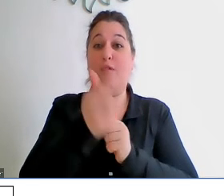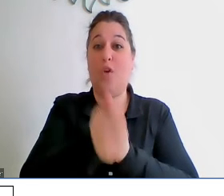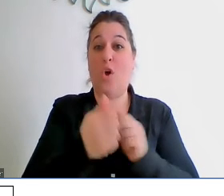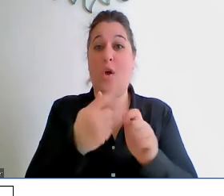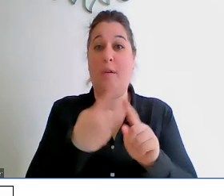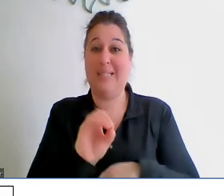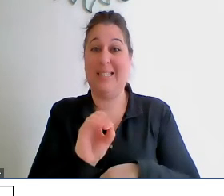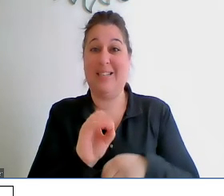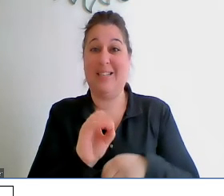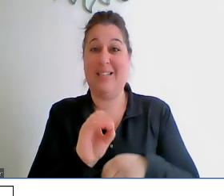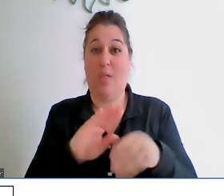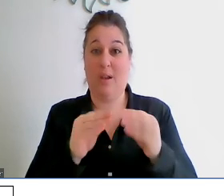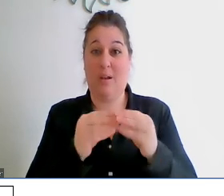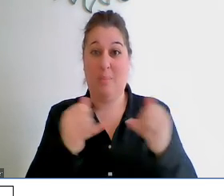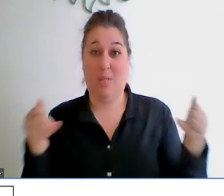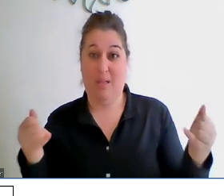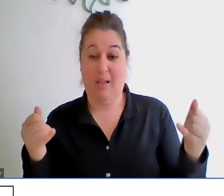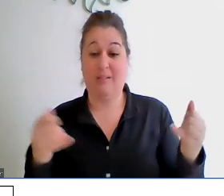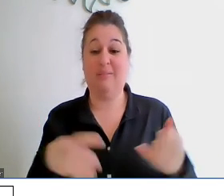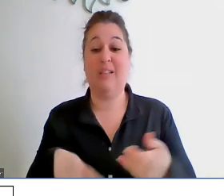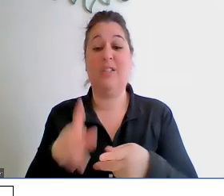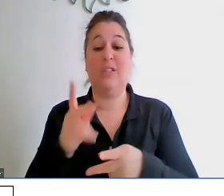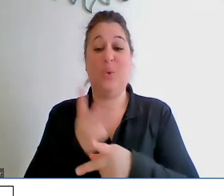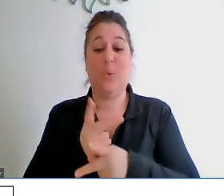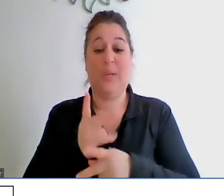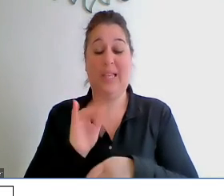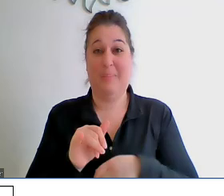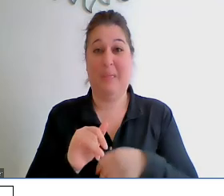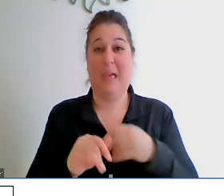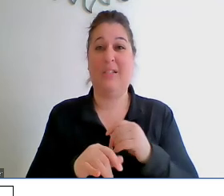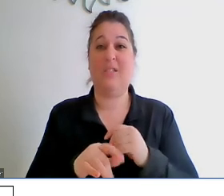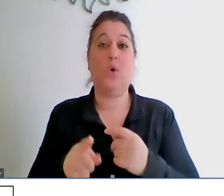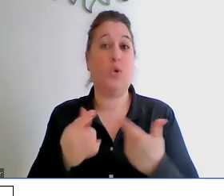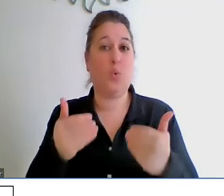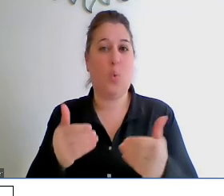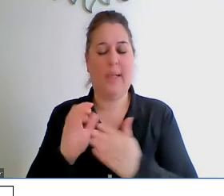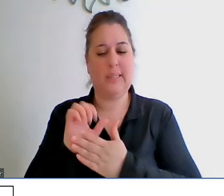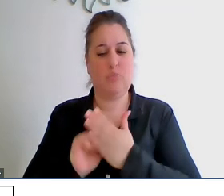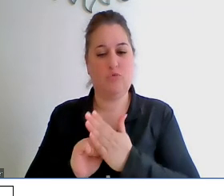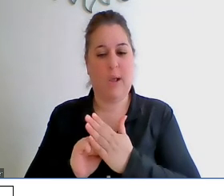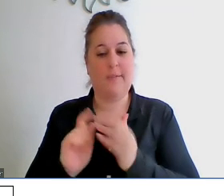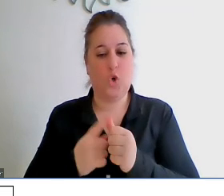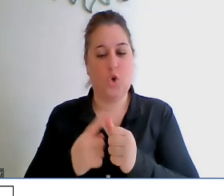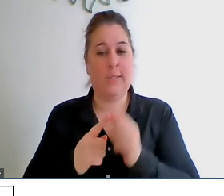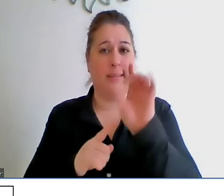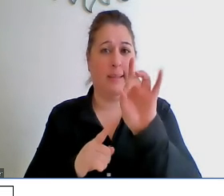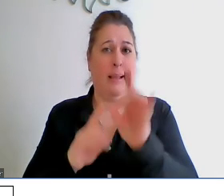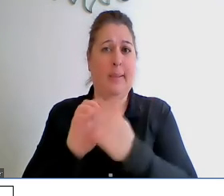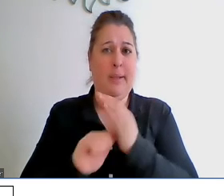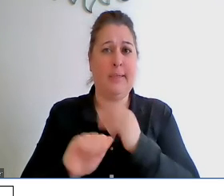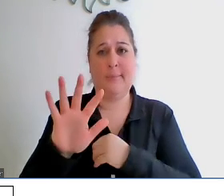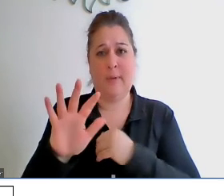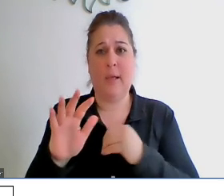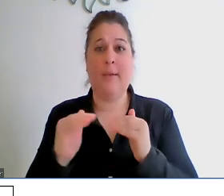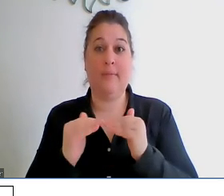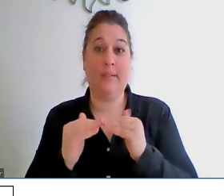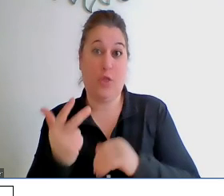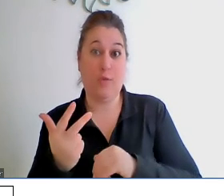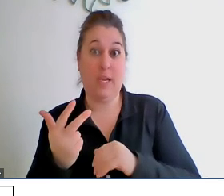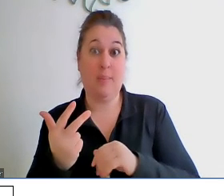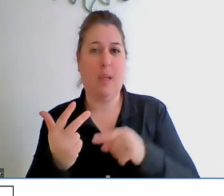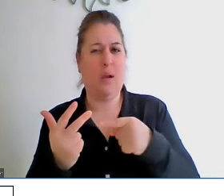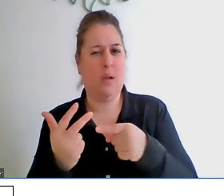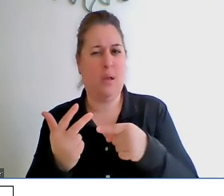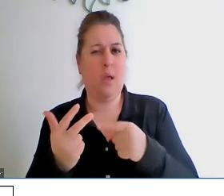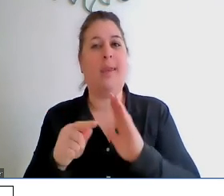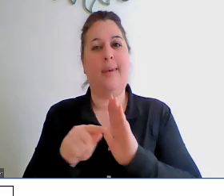further number. The further number away from 0, is it -8 or +5? It's -8, so keep the sign.